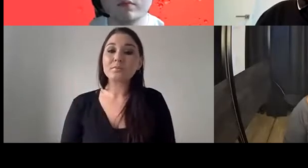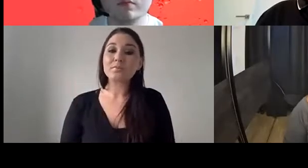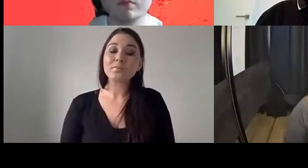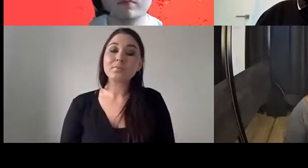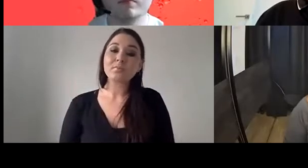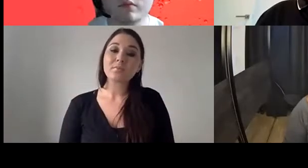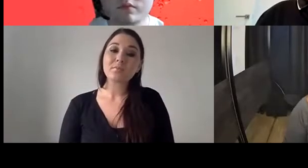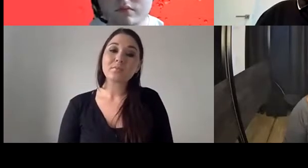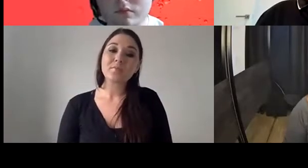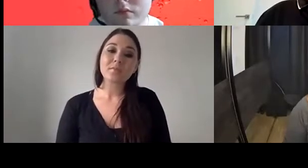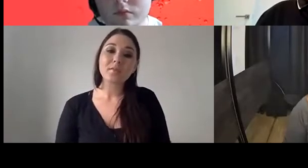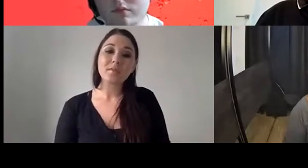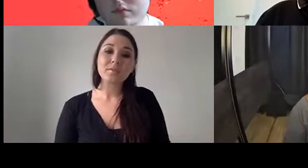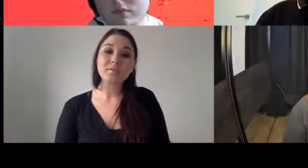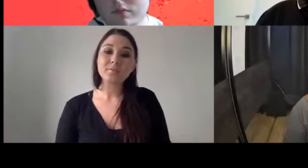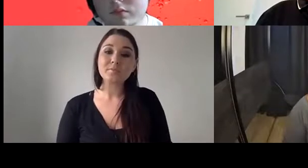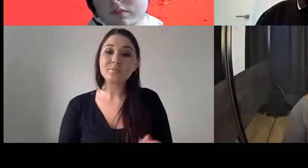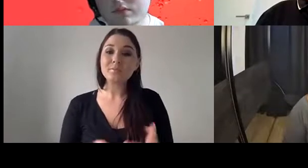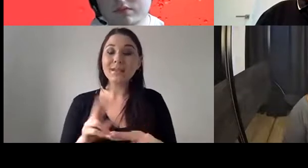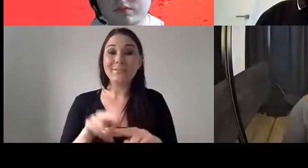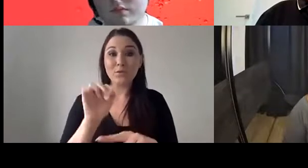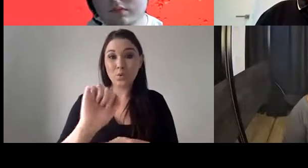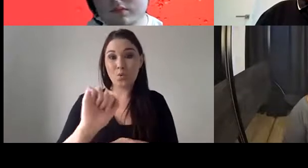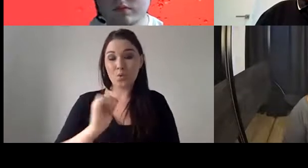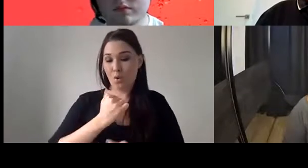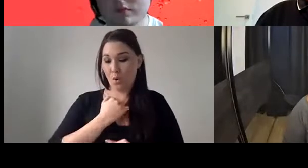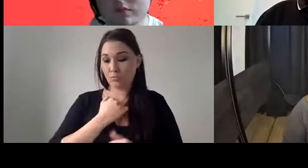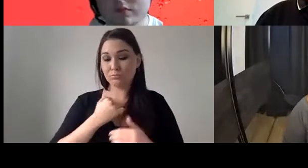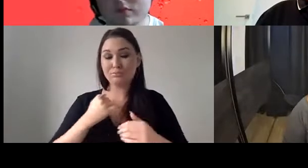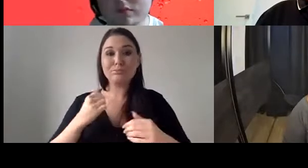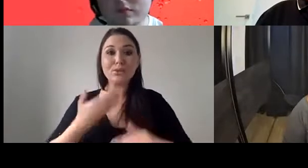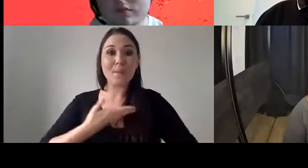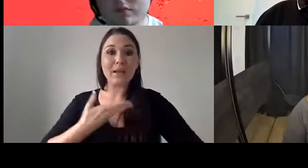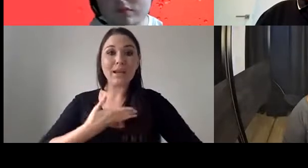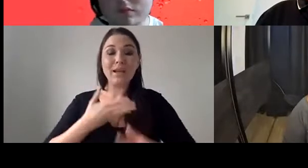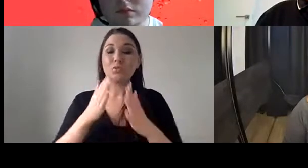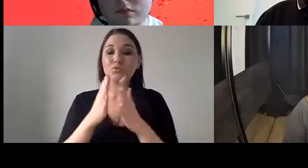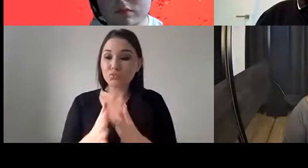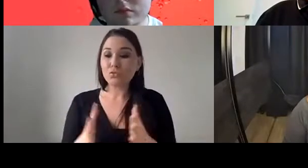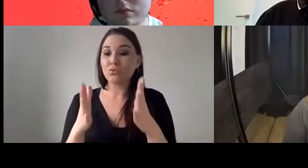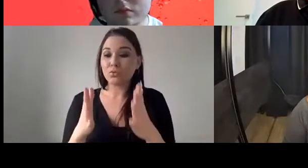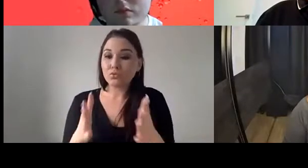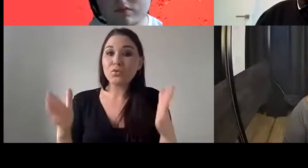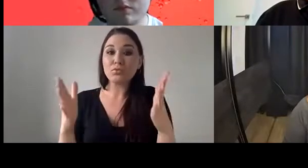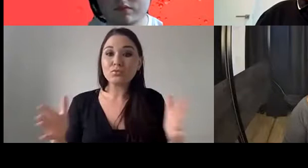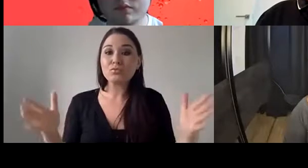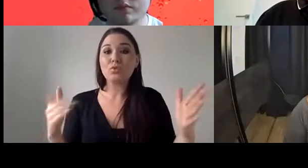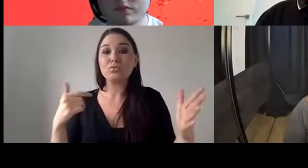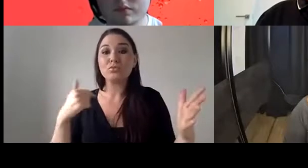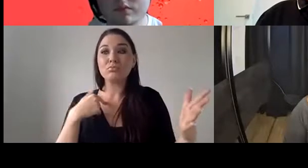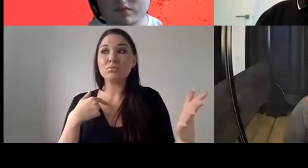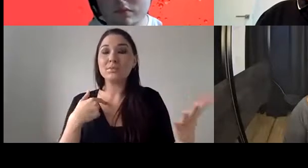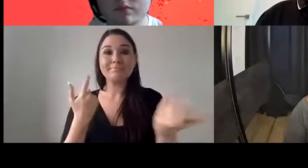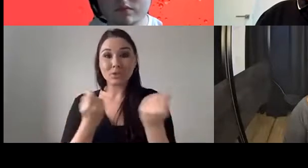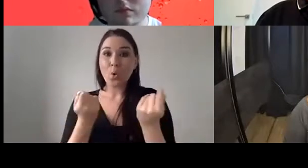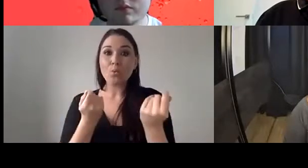you're in a stage of growth in your own company or own organization, that you can deal with physical